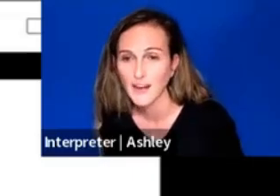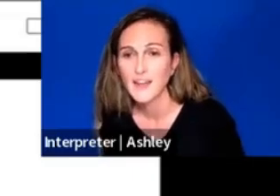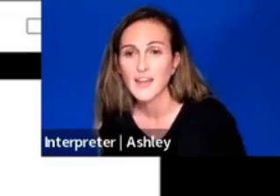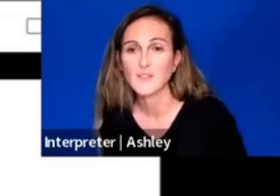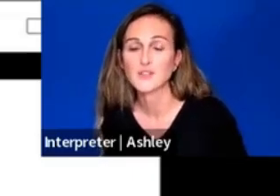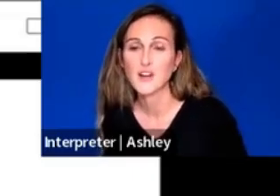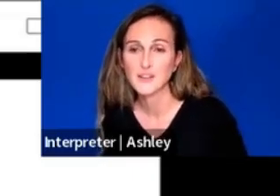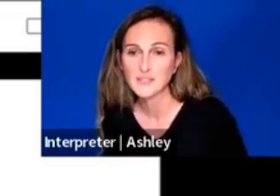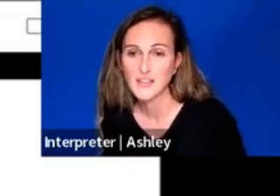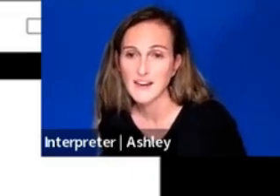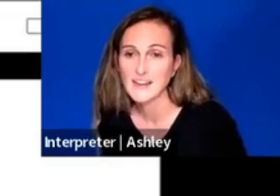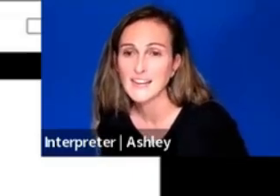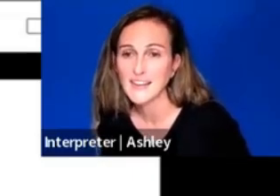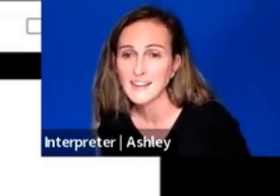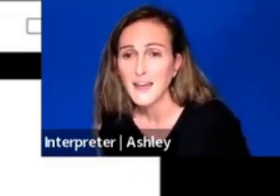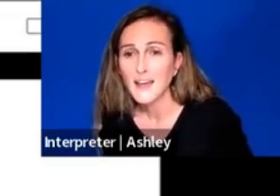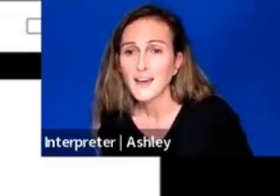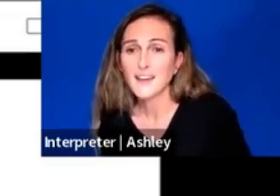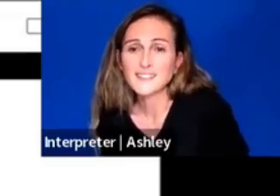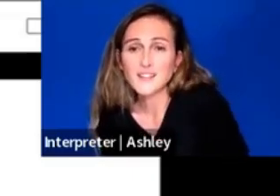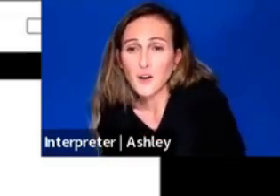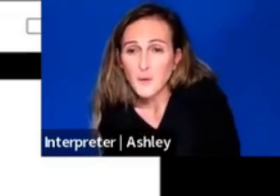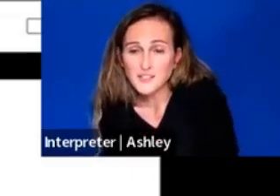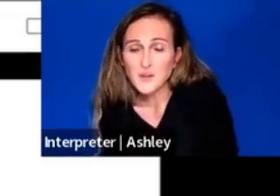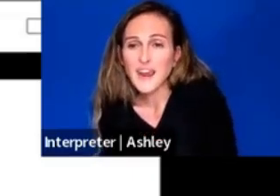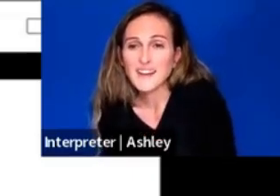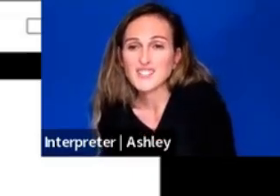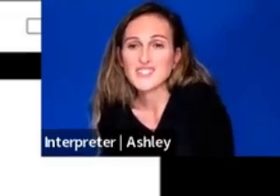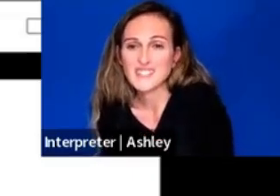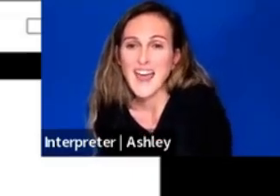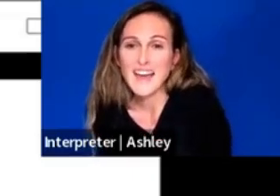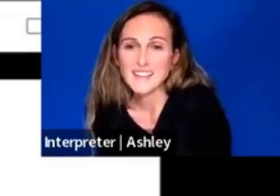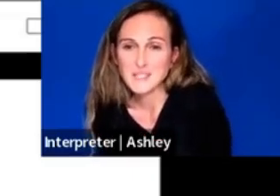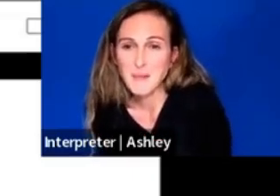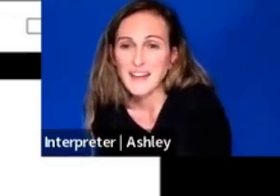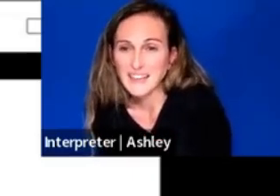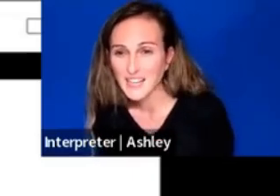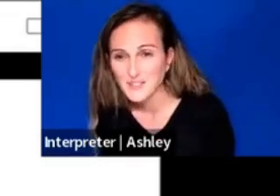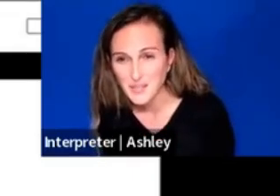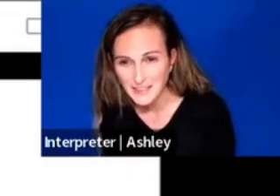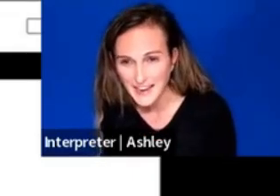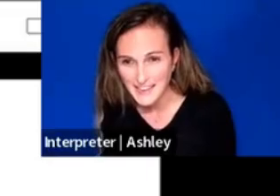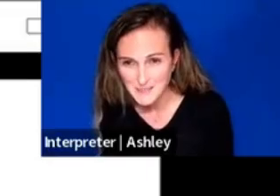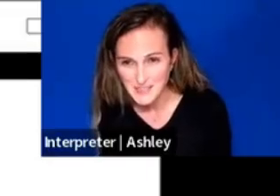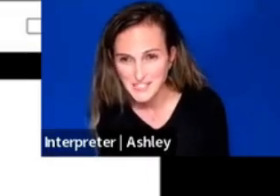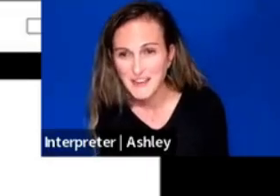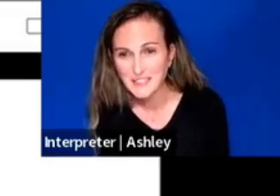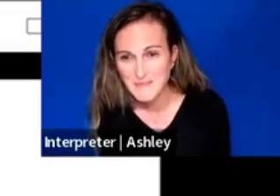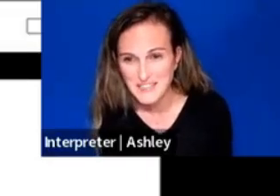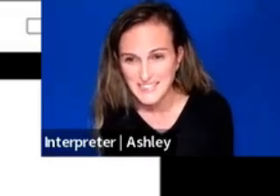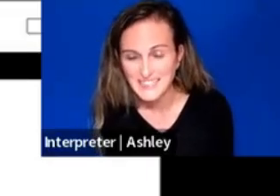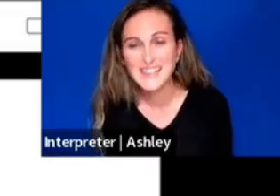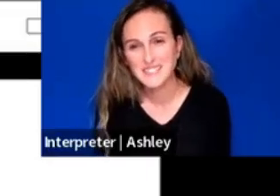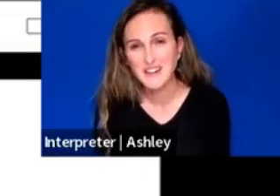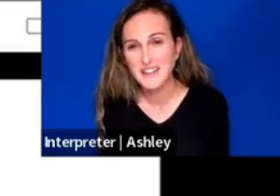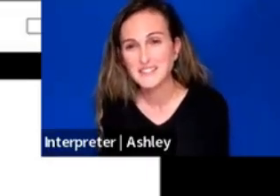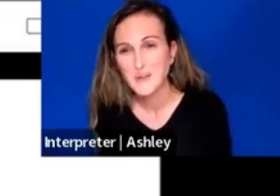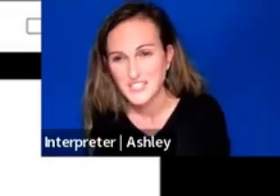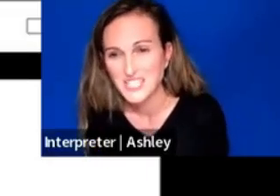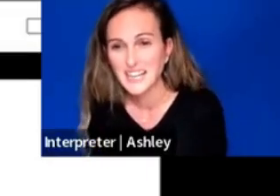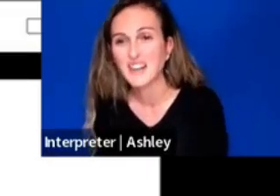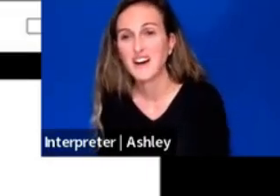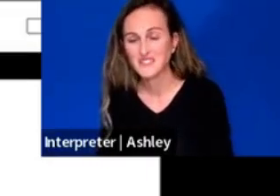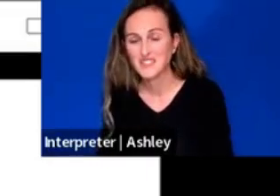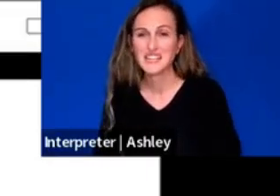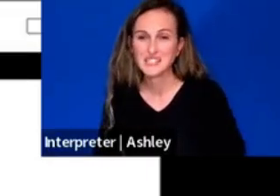another way if you do not know sign. And again, it's always okay to just ask. But if somebody asks me, do I lip read? That's a